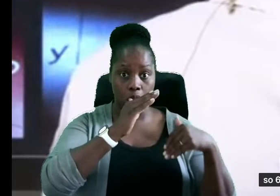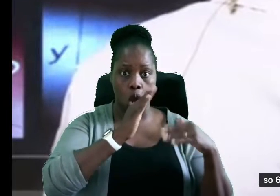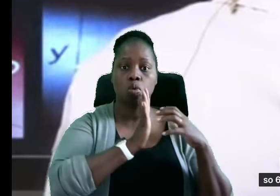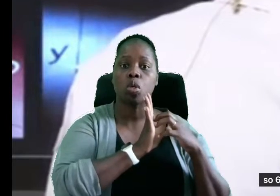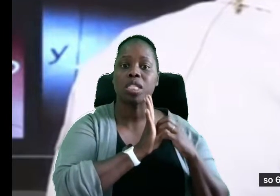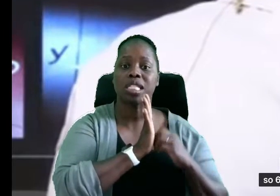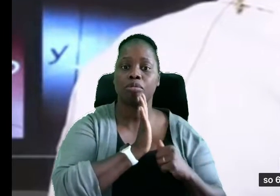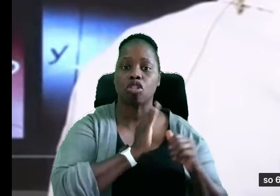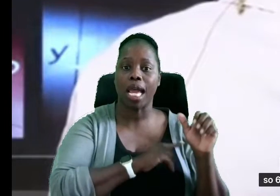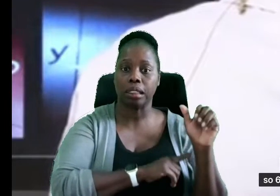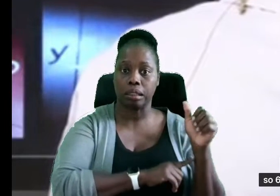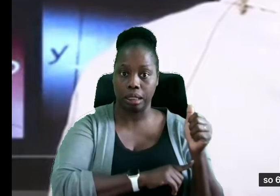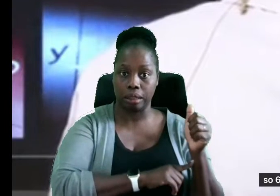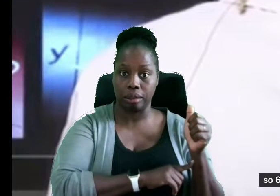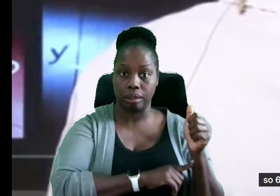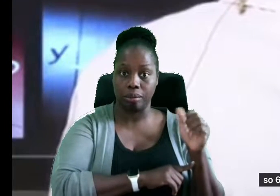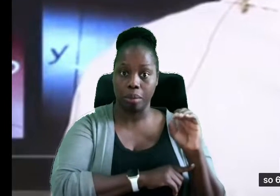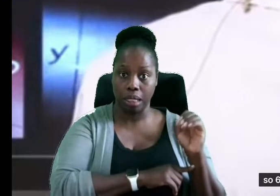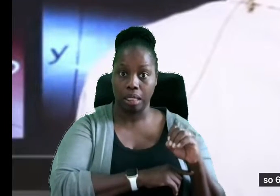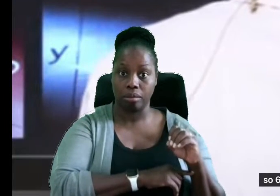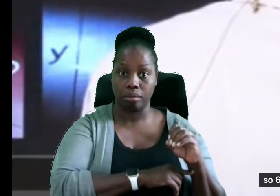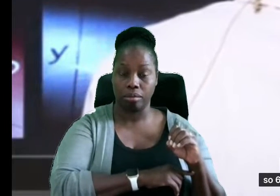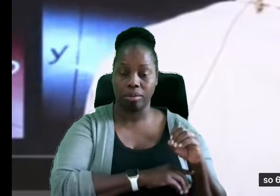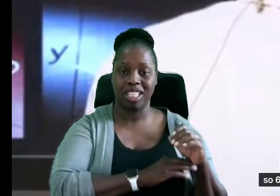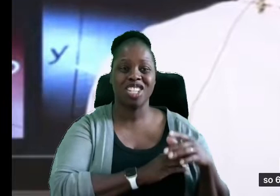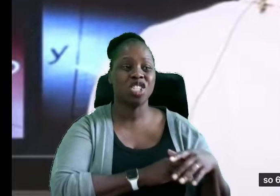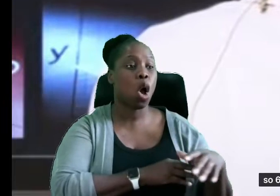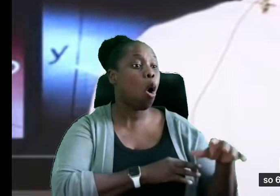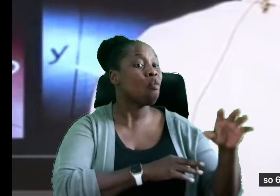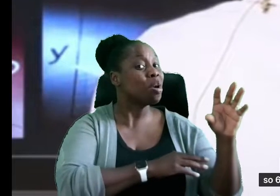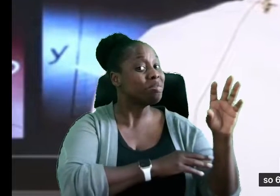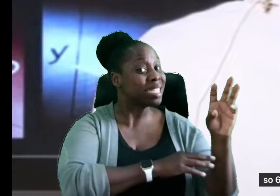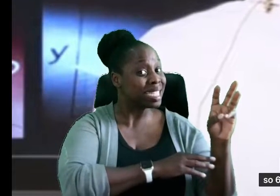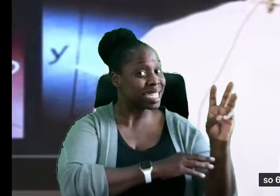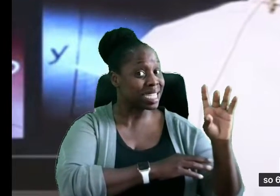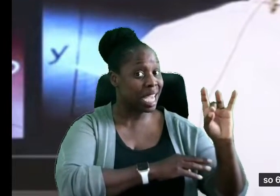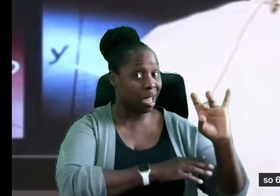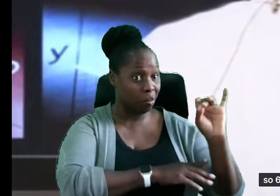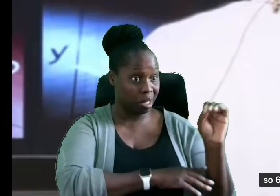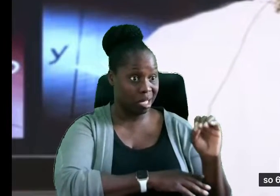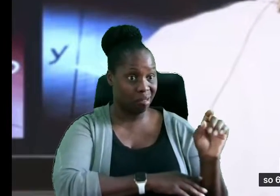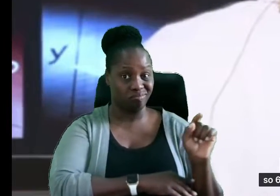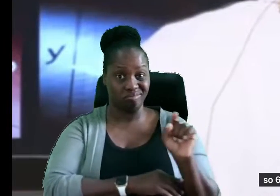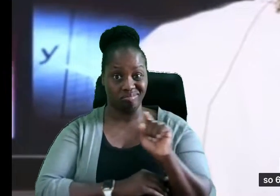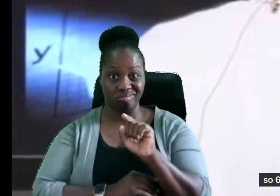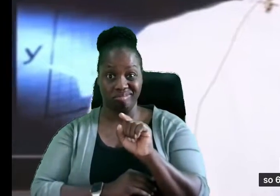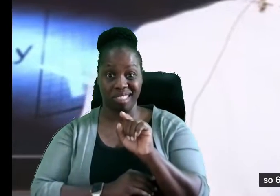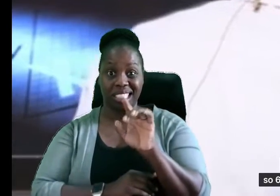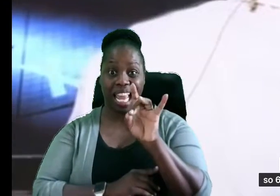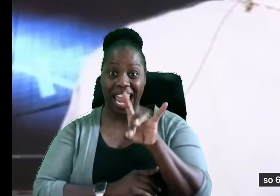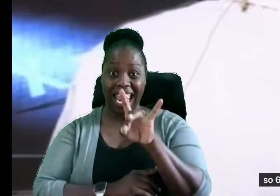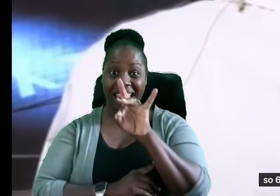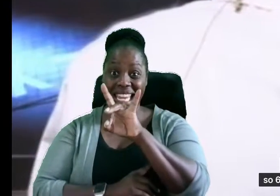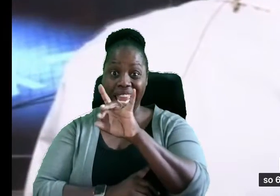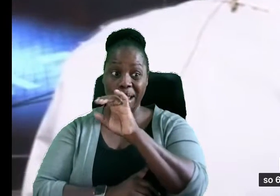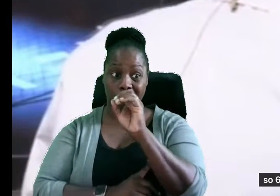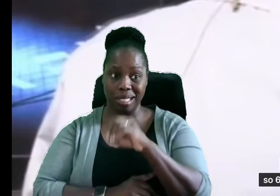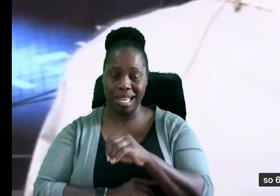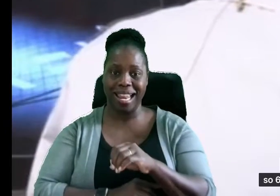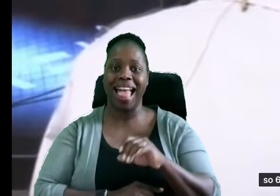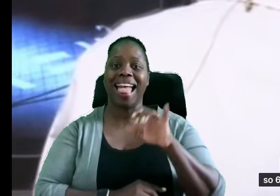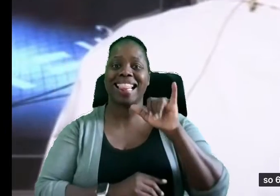So 68% to 88% would be